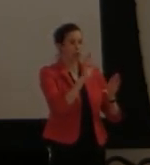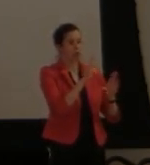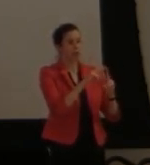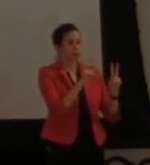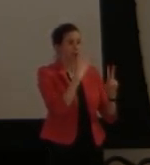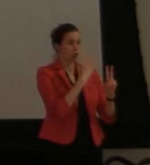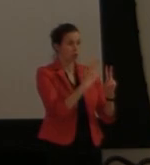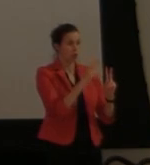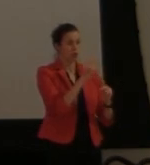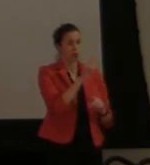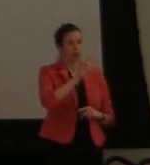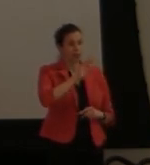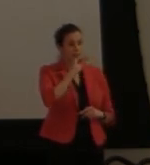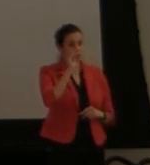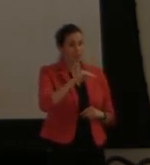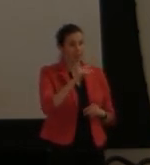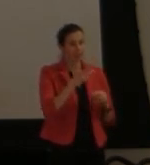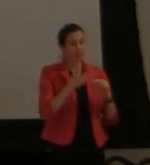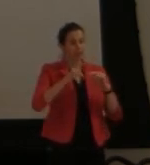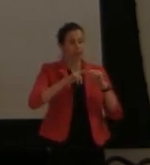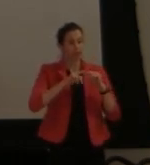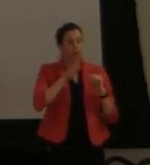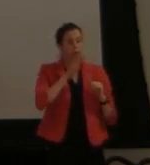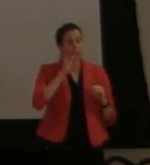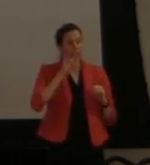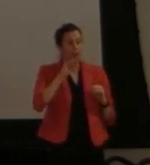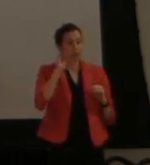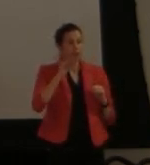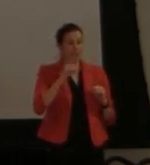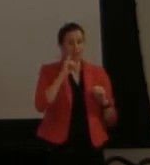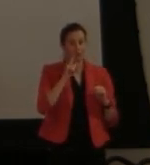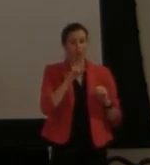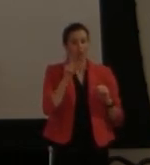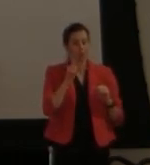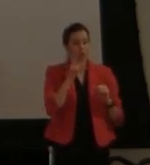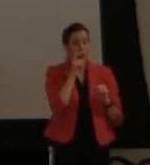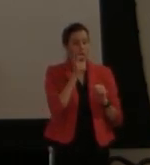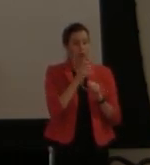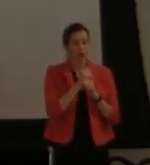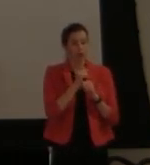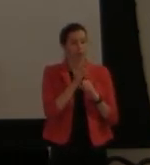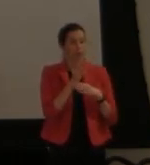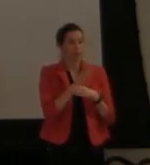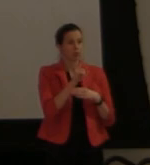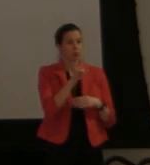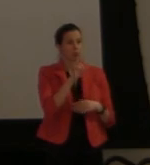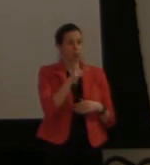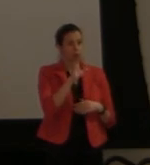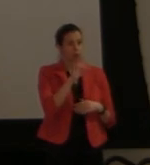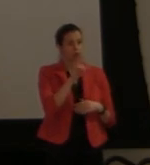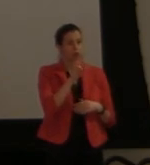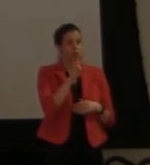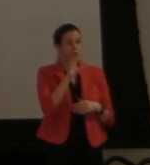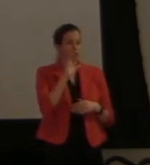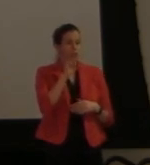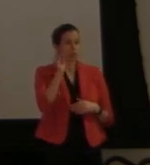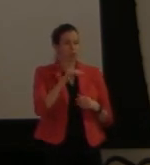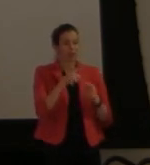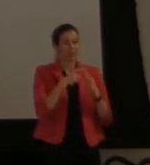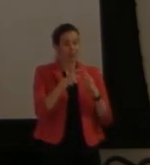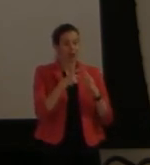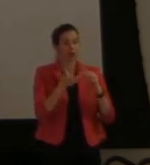28%. It bumps up to 48% for those who earn between 100 and 200%, and even